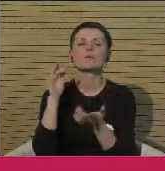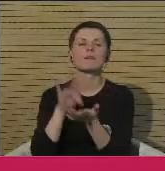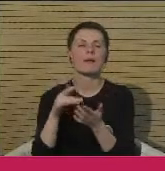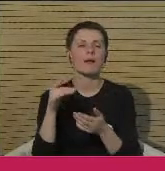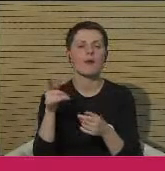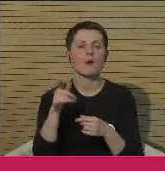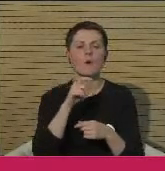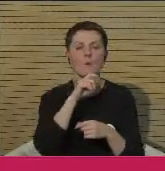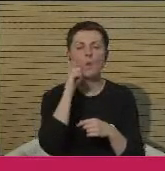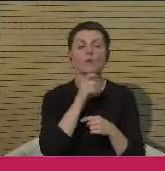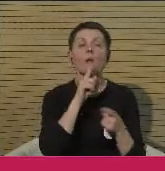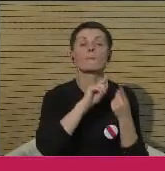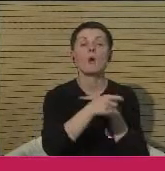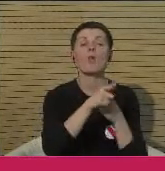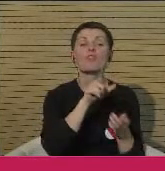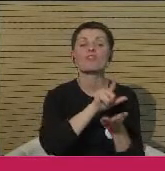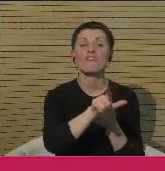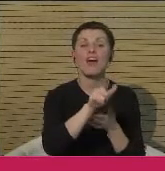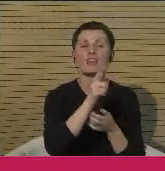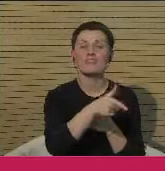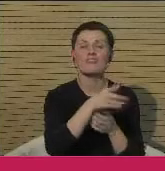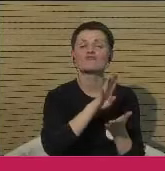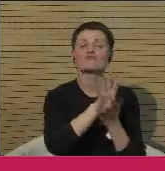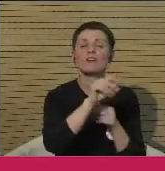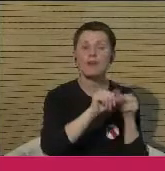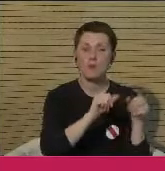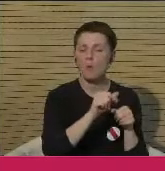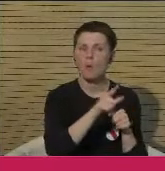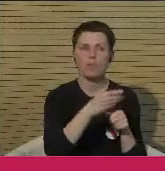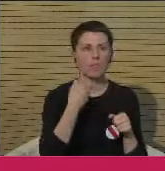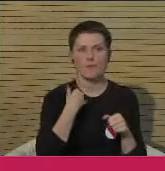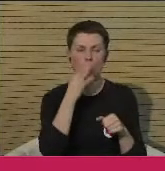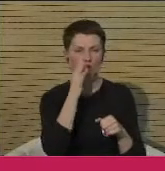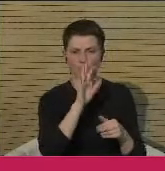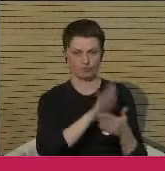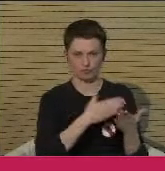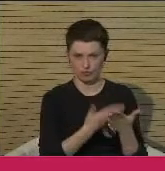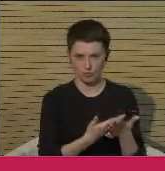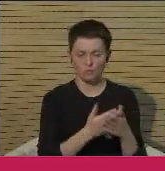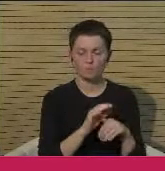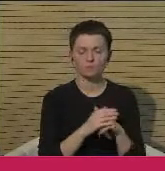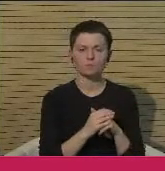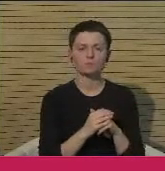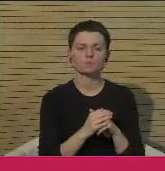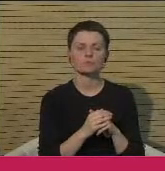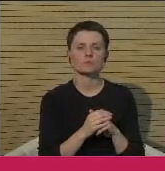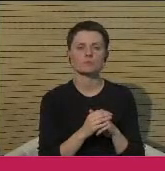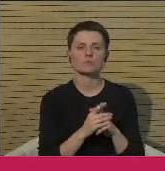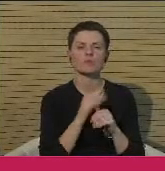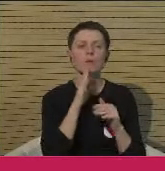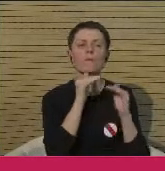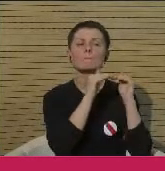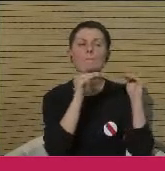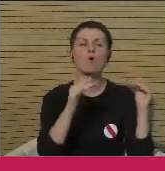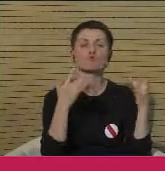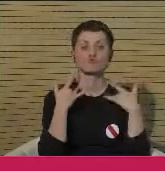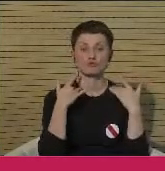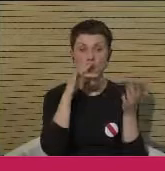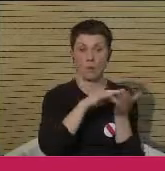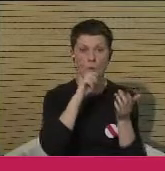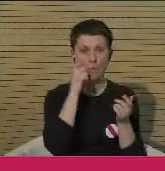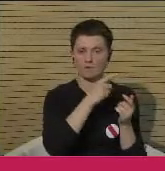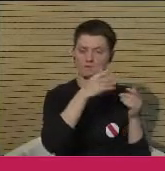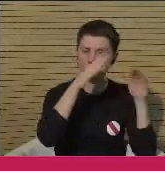Change in our situation in Ukraine after 2014 was not the best example, or best practice, as you could